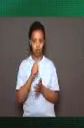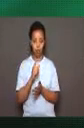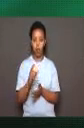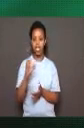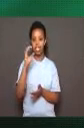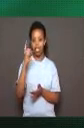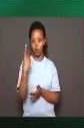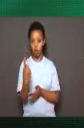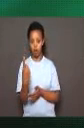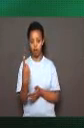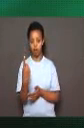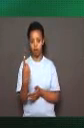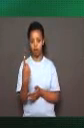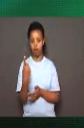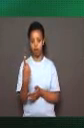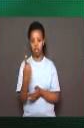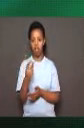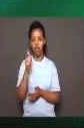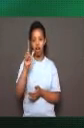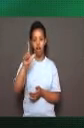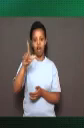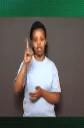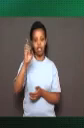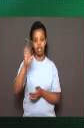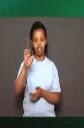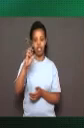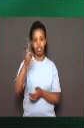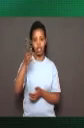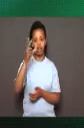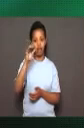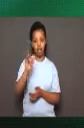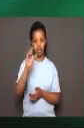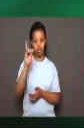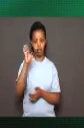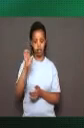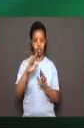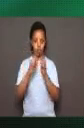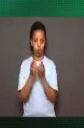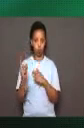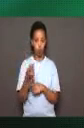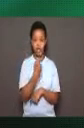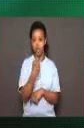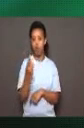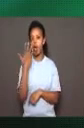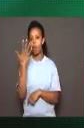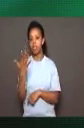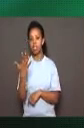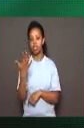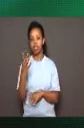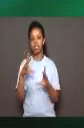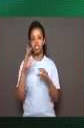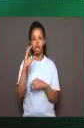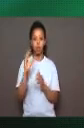C1 is part of an aldehyde group, and each of the other 5 carbons